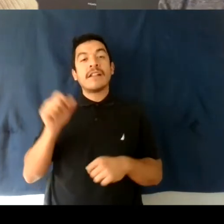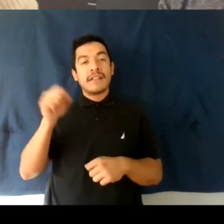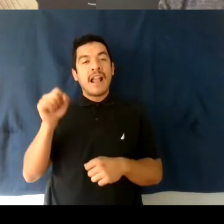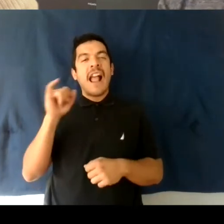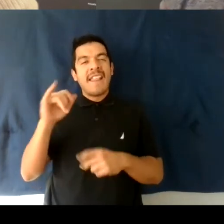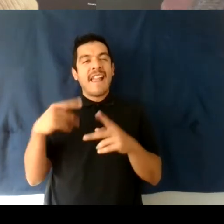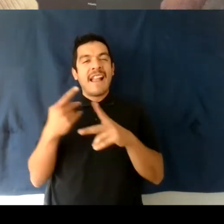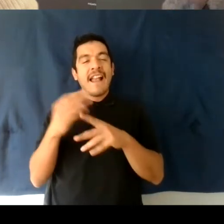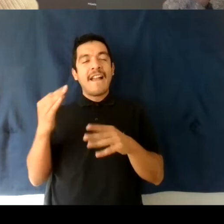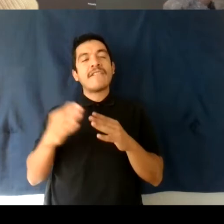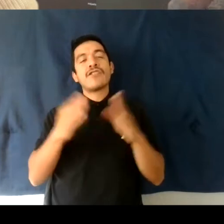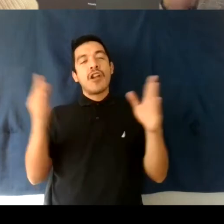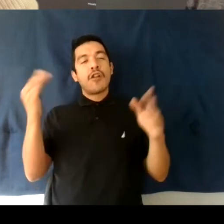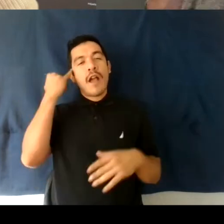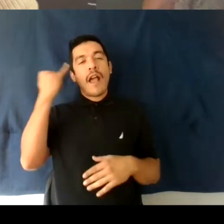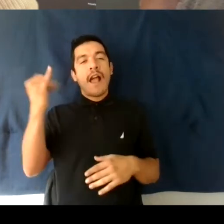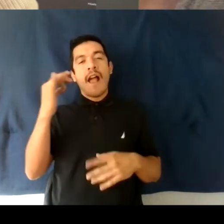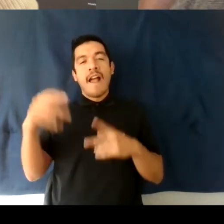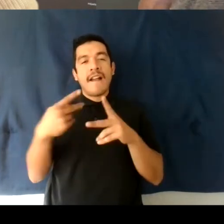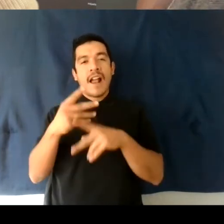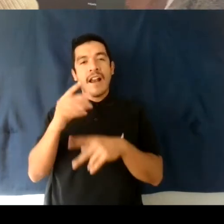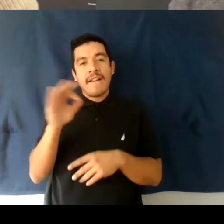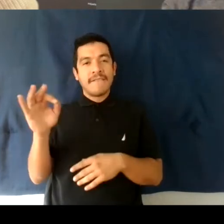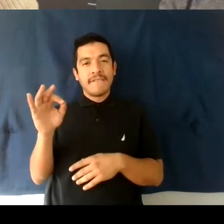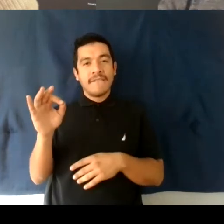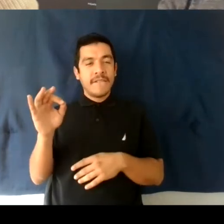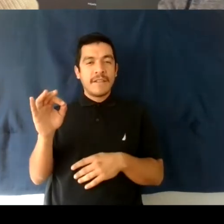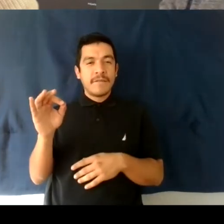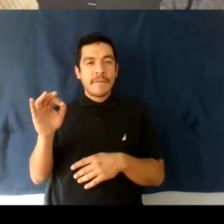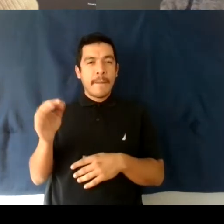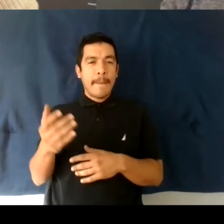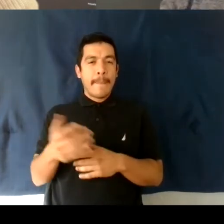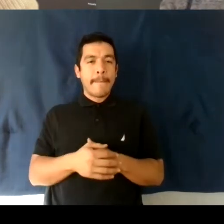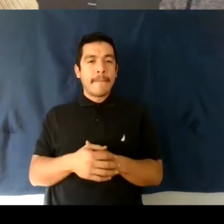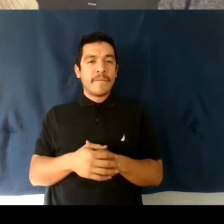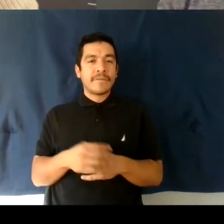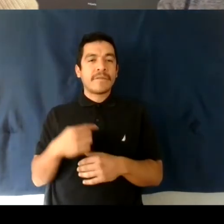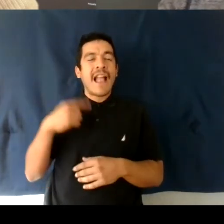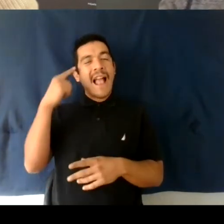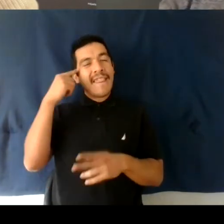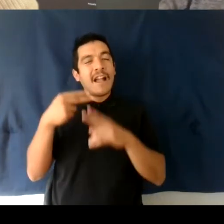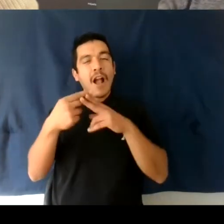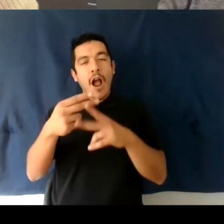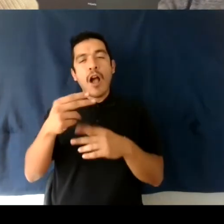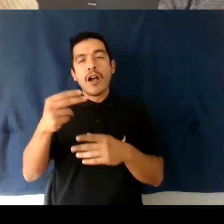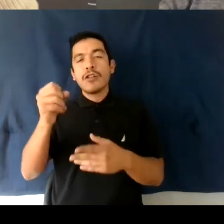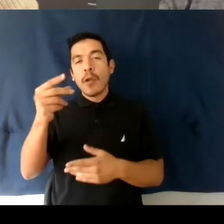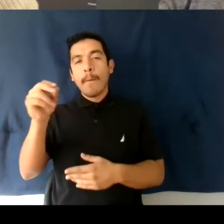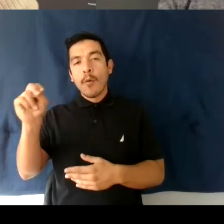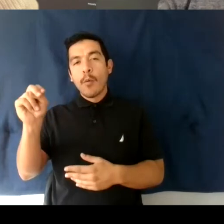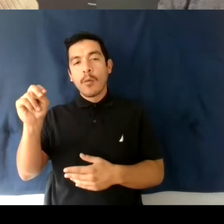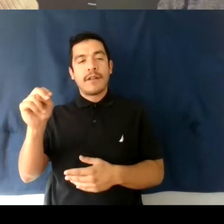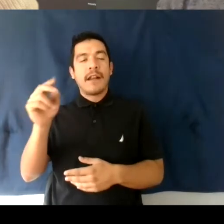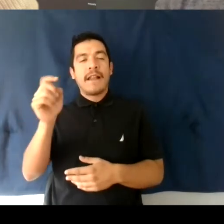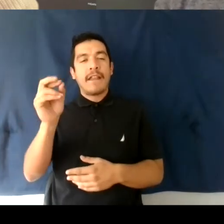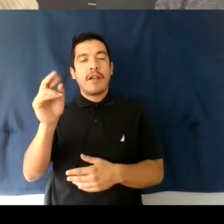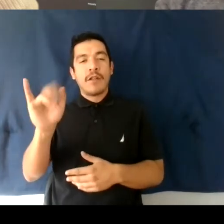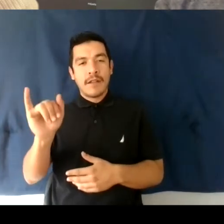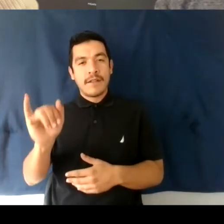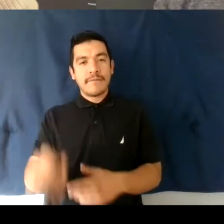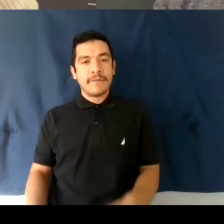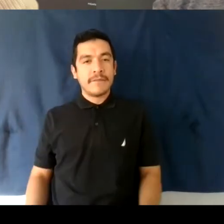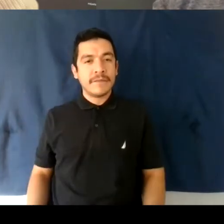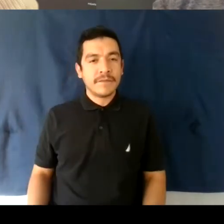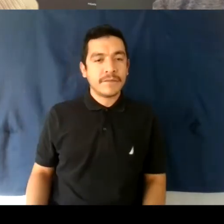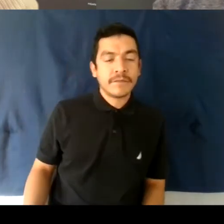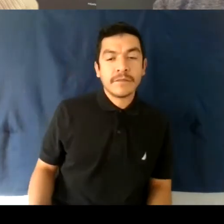the general idea of kind of, the and I think it's called spoon theory, but I'm gonna find Yeah, it. I think so. I